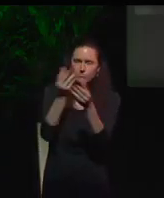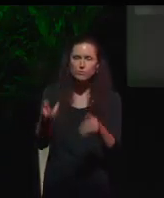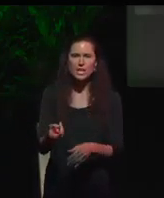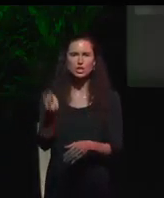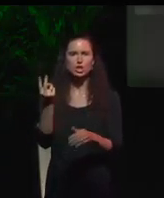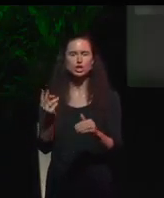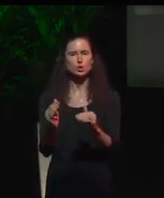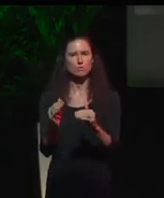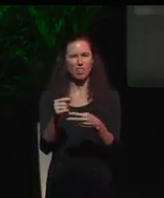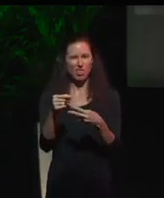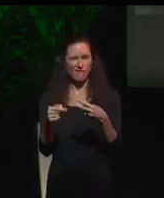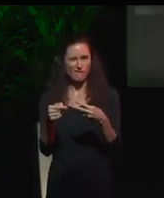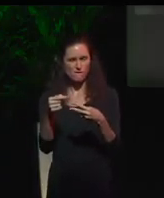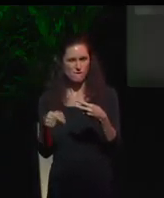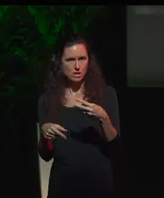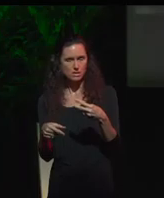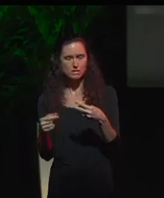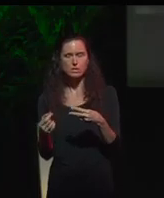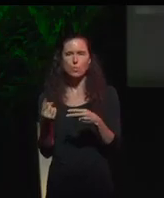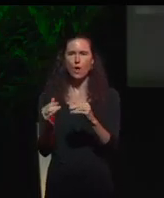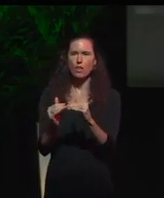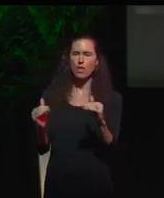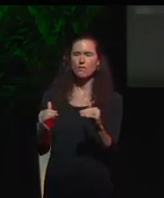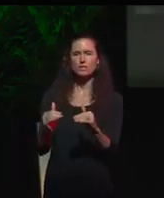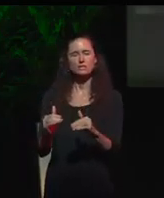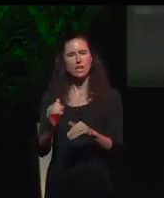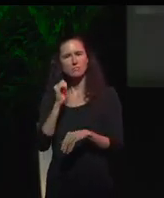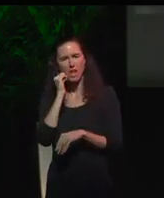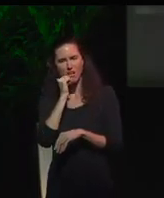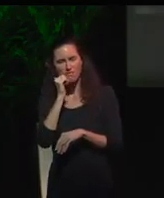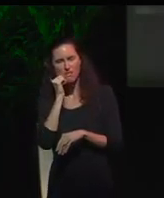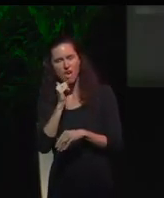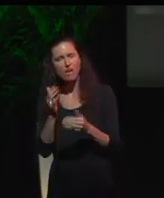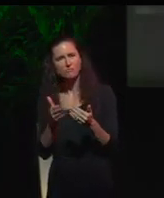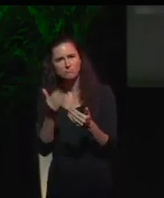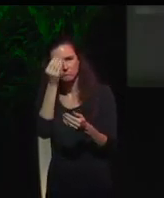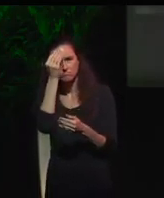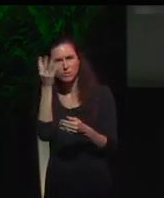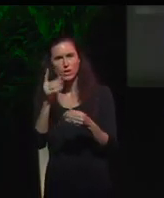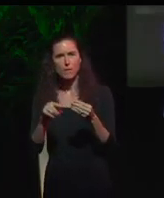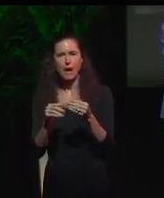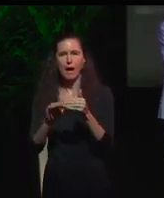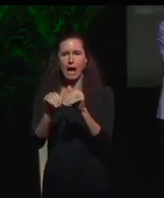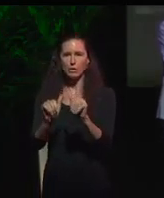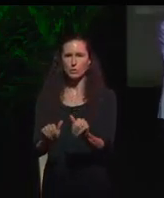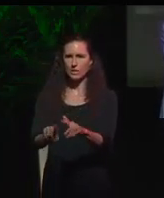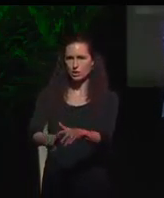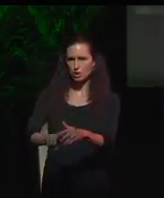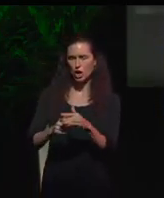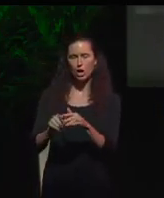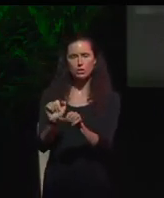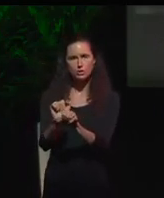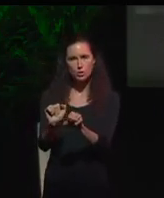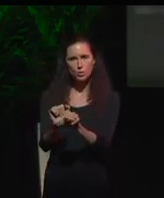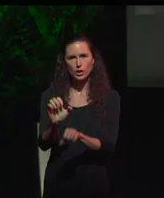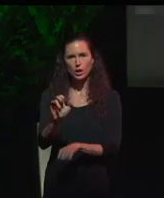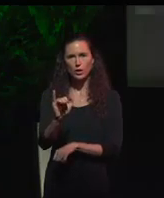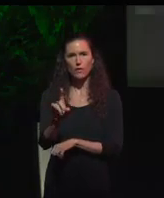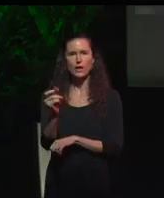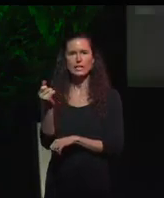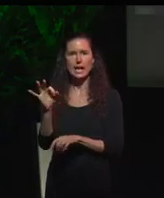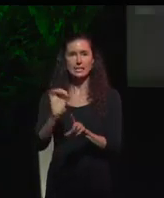levels. One level will be some practical nuts and bolts information about proceeding with our work in a COVID-19